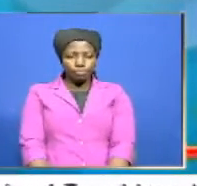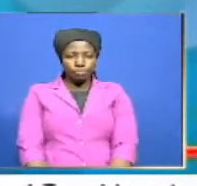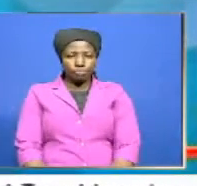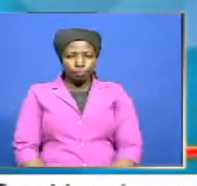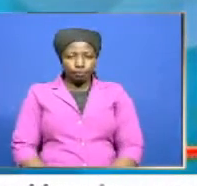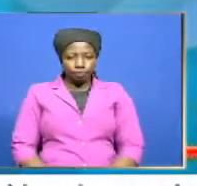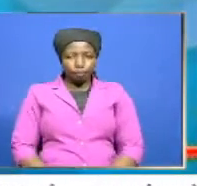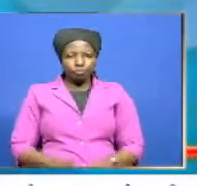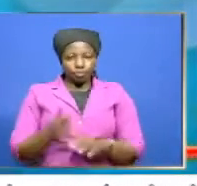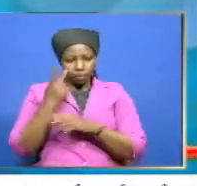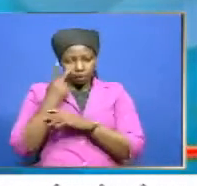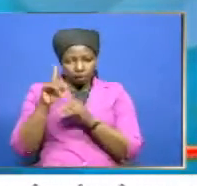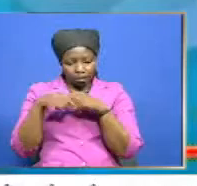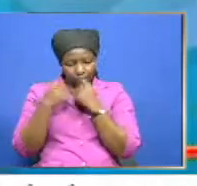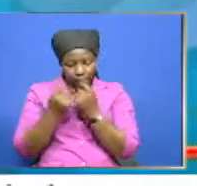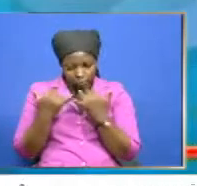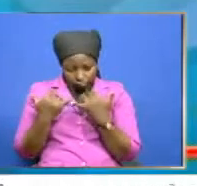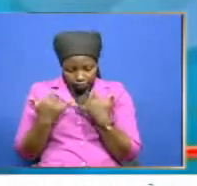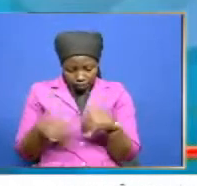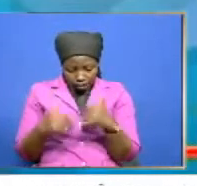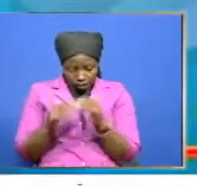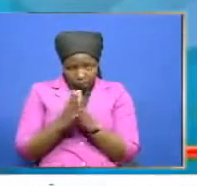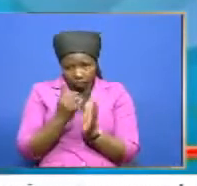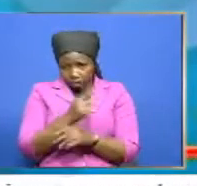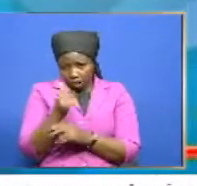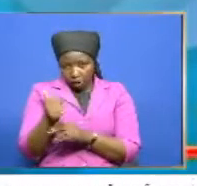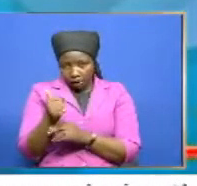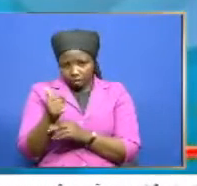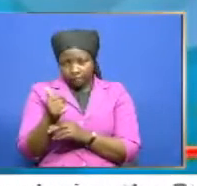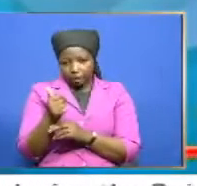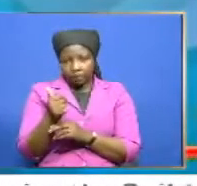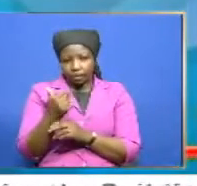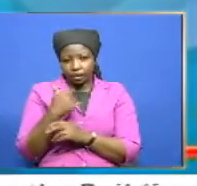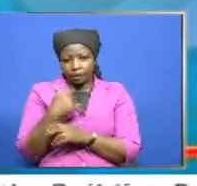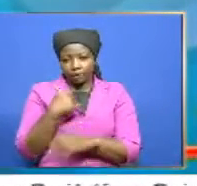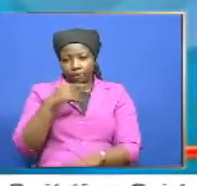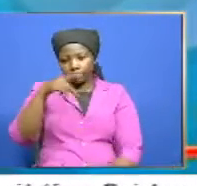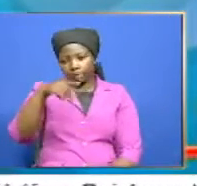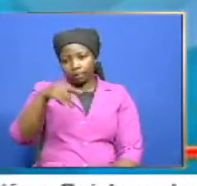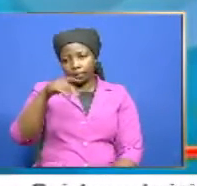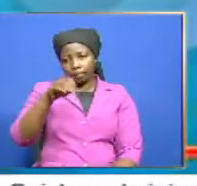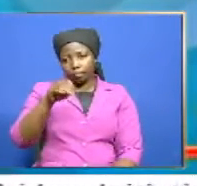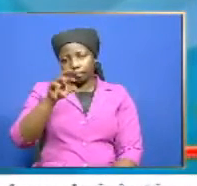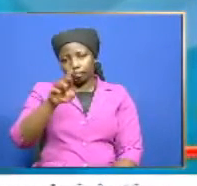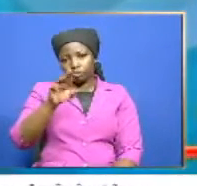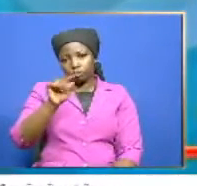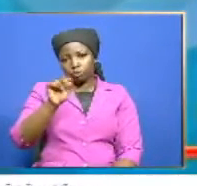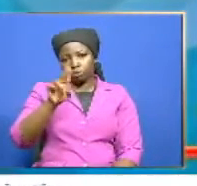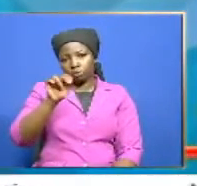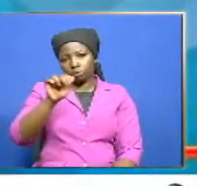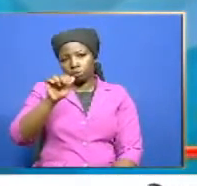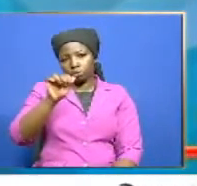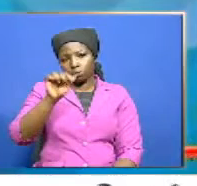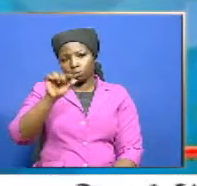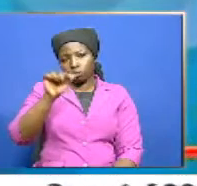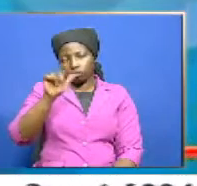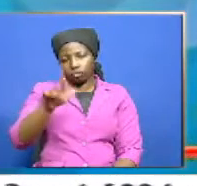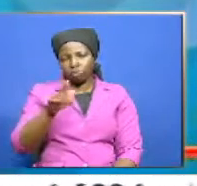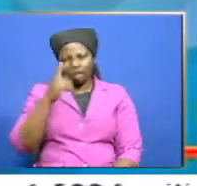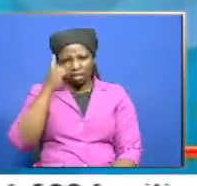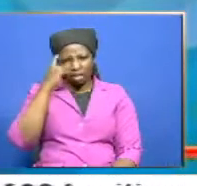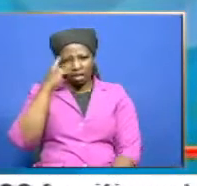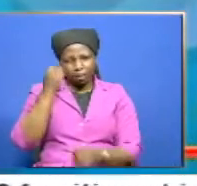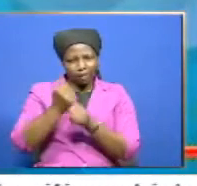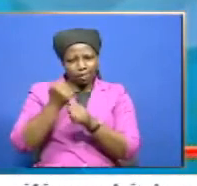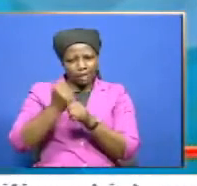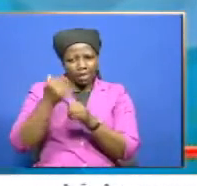it was all the other teams, Portugal, Spain, USA, you know, mix and match after a whole year layoff, you know, coming back. So I think the consistency in performance